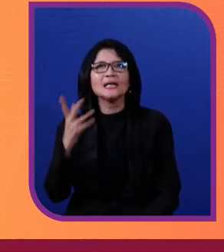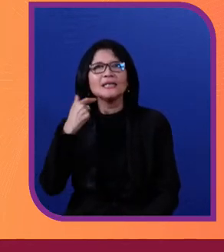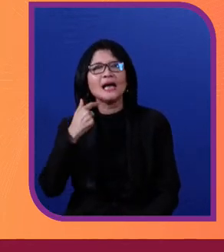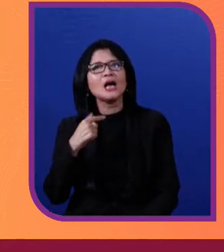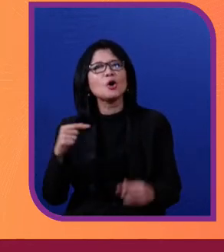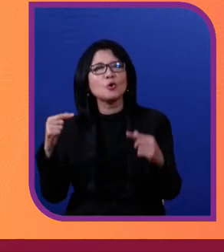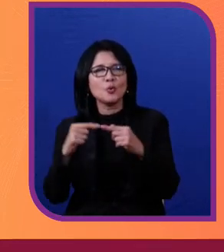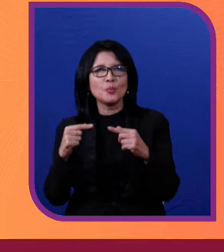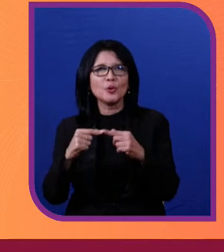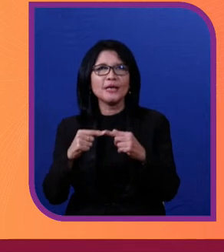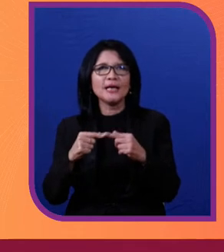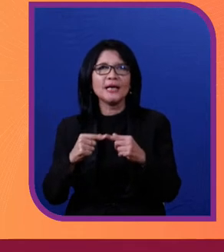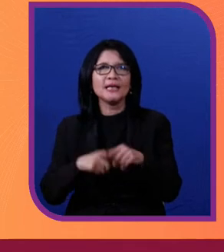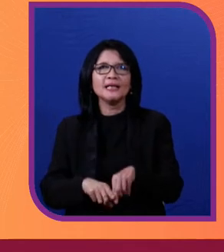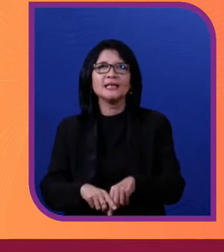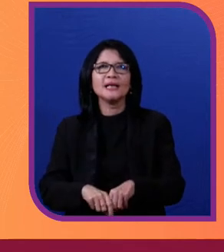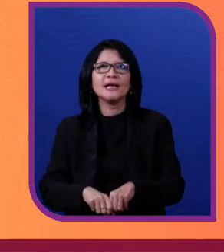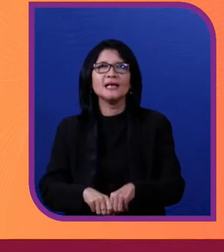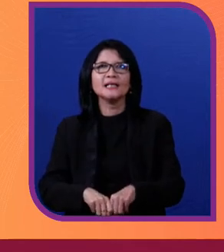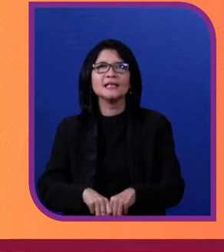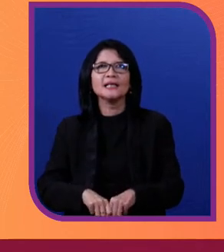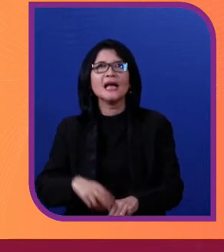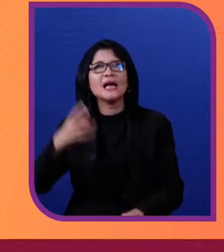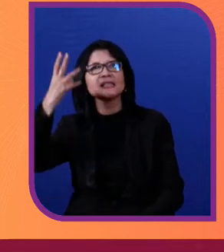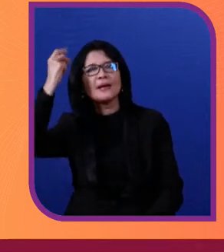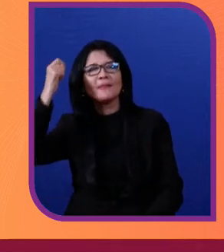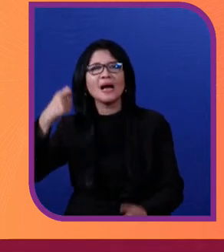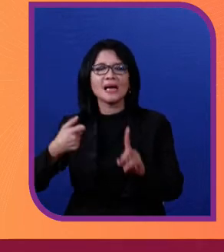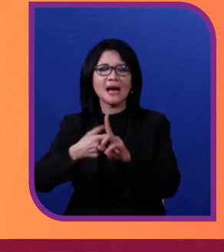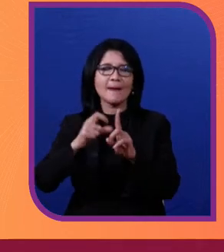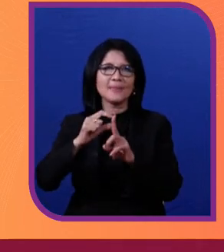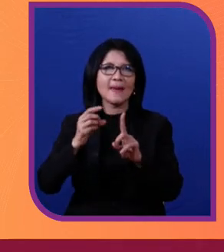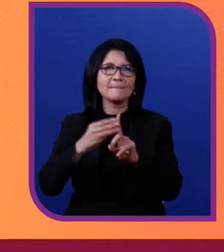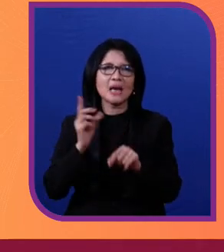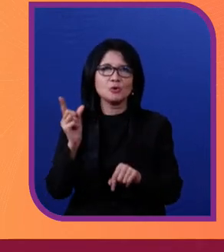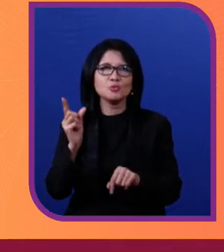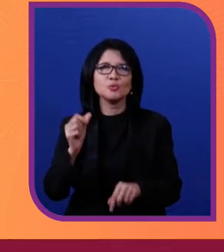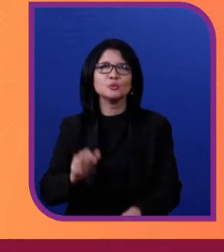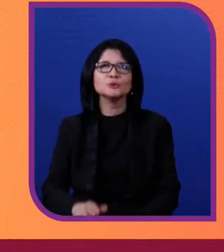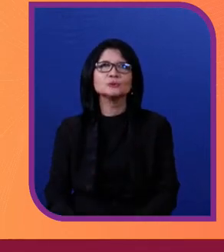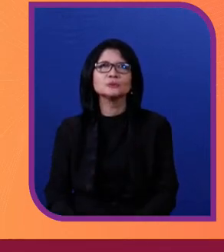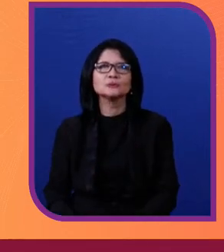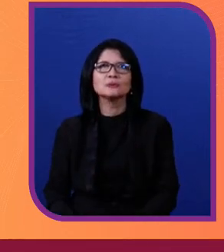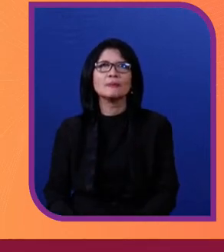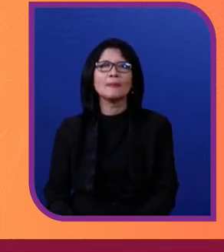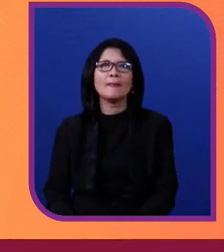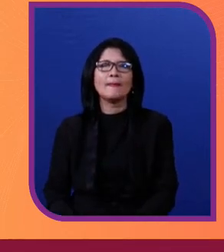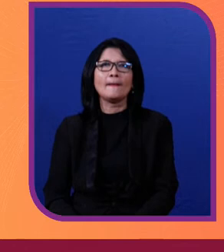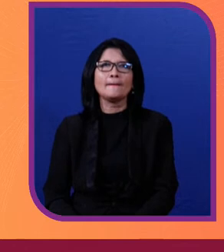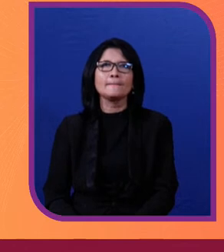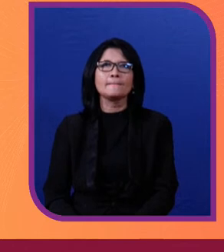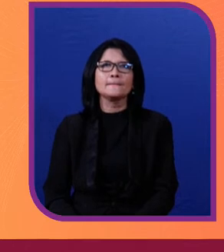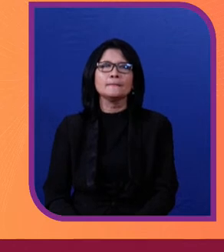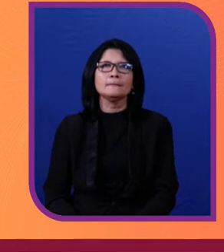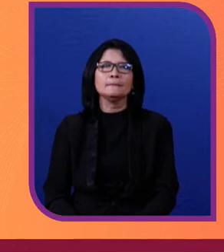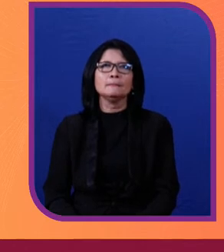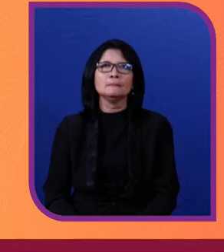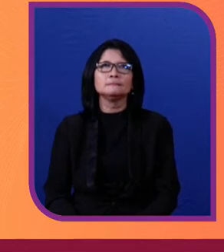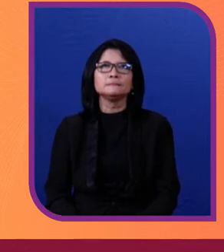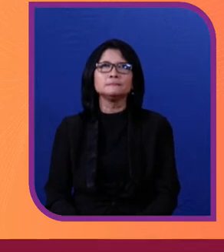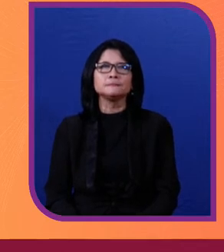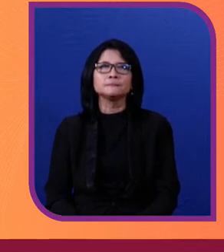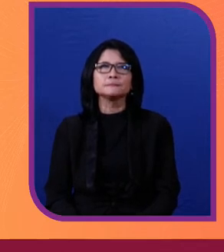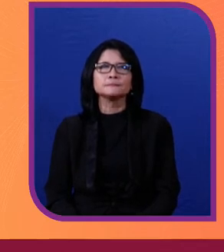dan next season but be tuh misteri bagus Guritno from the Ministry of National development planning of